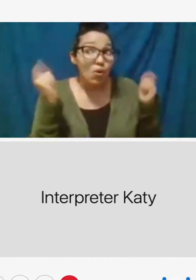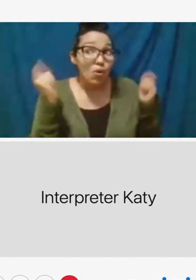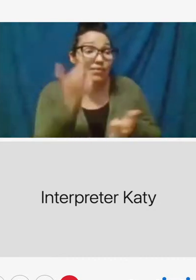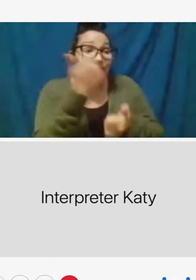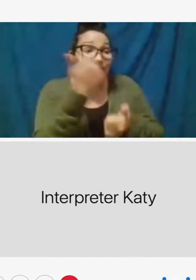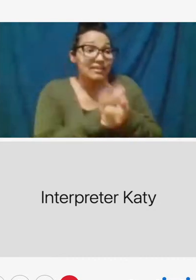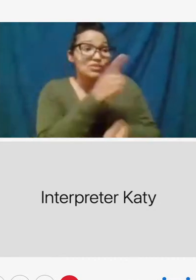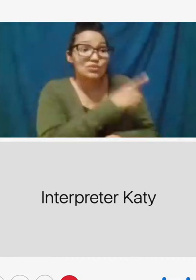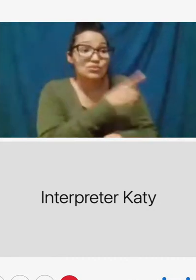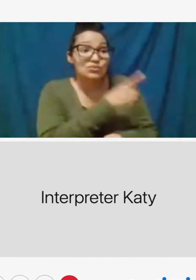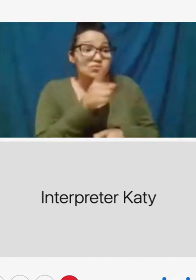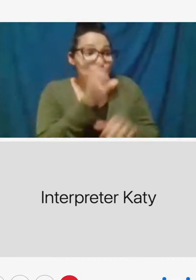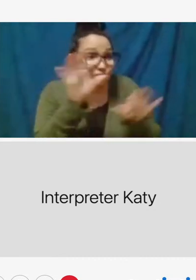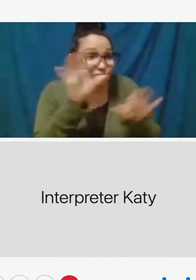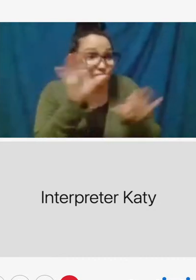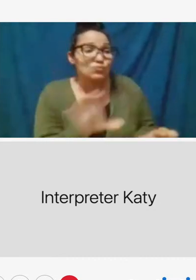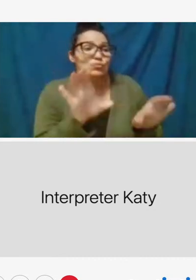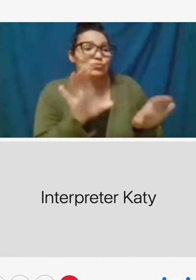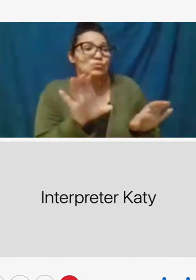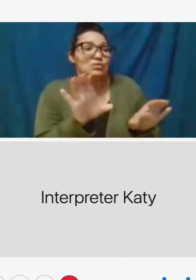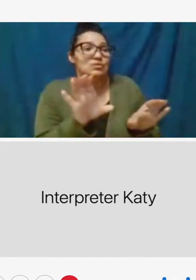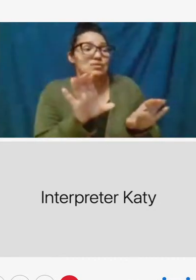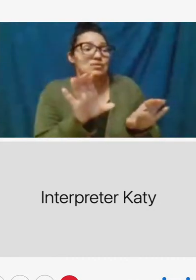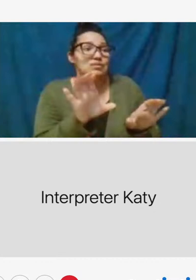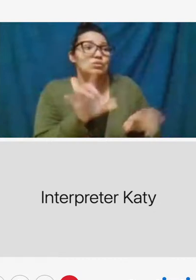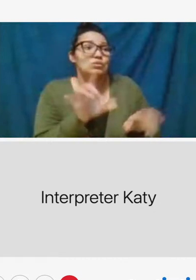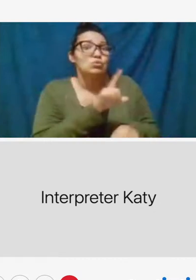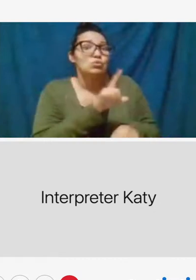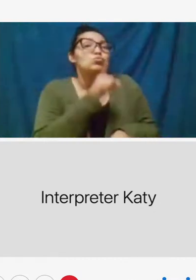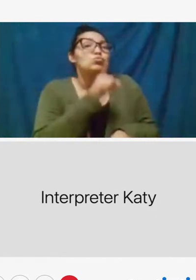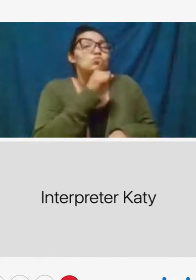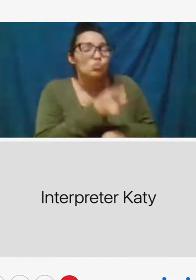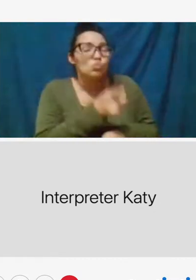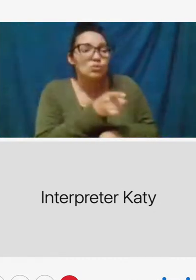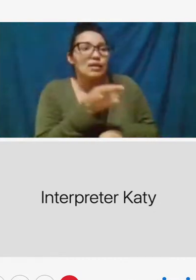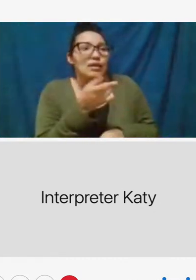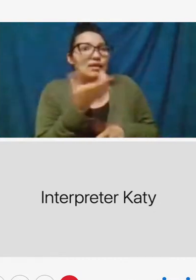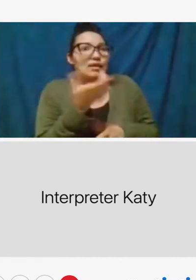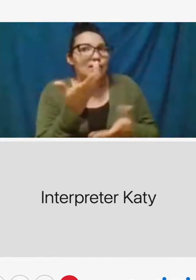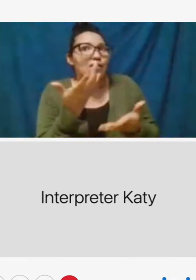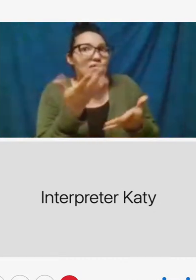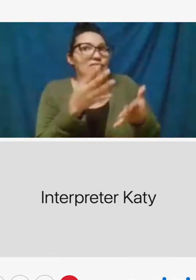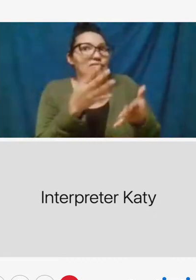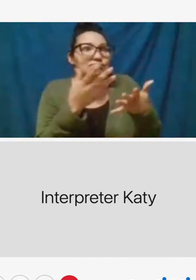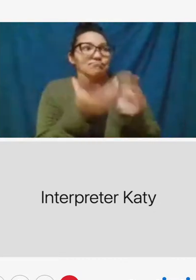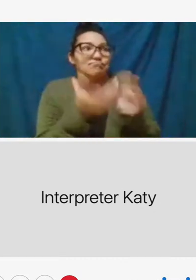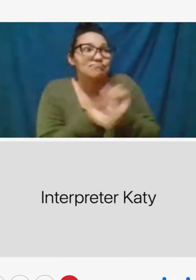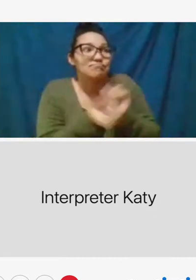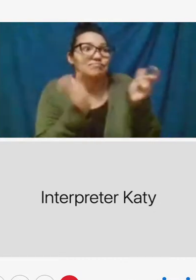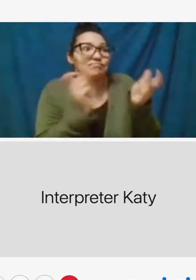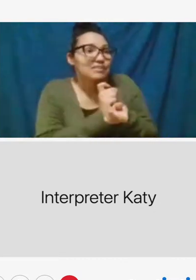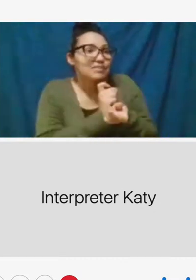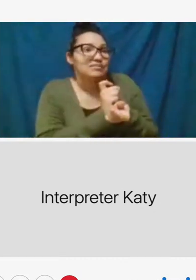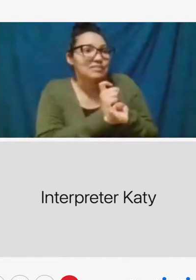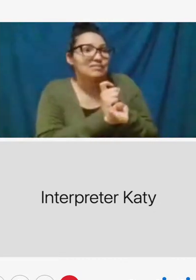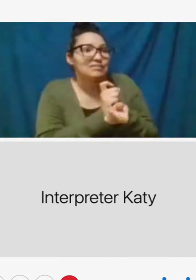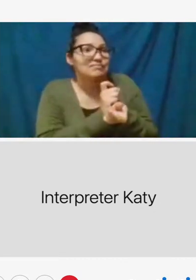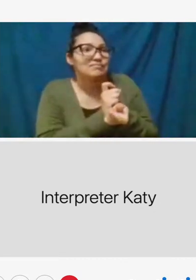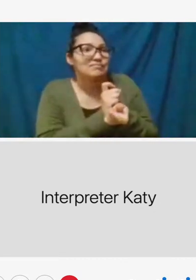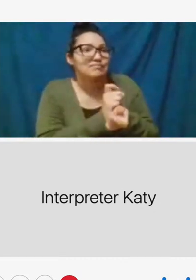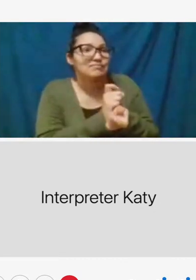does because you truly are making a difference so thank you thank you so